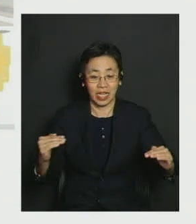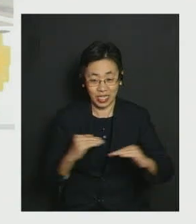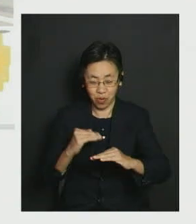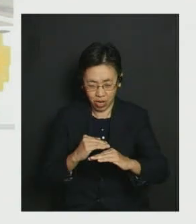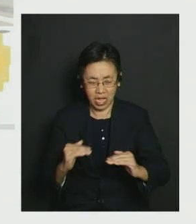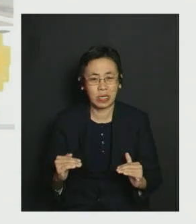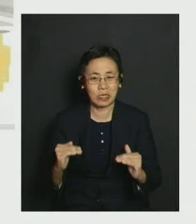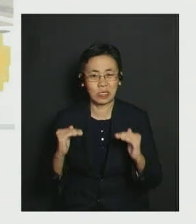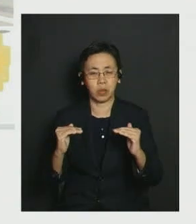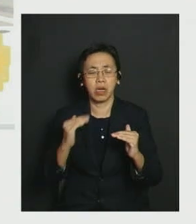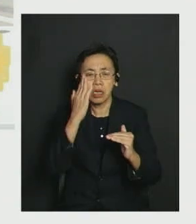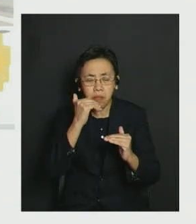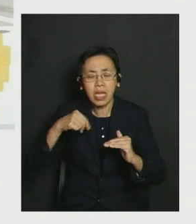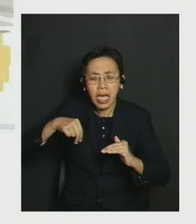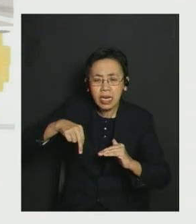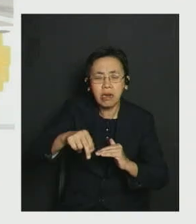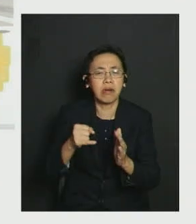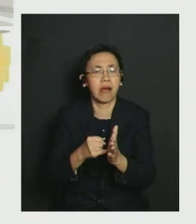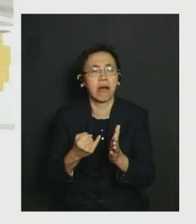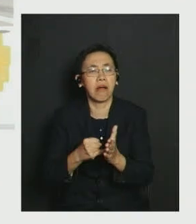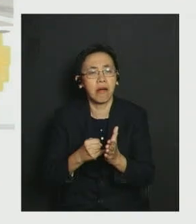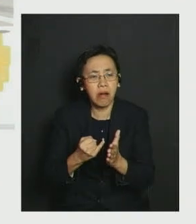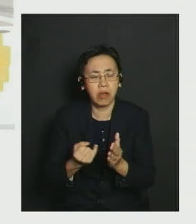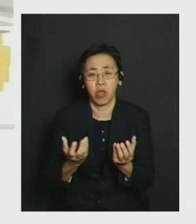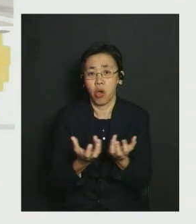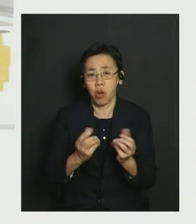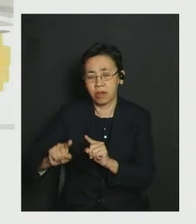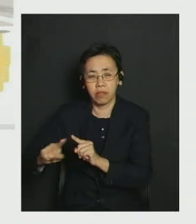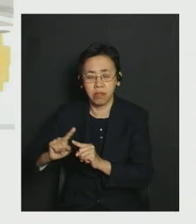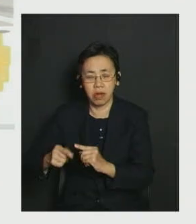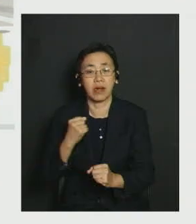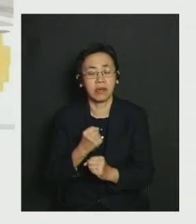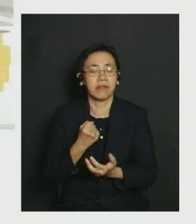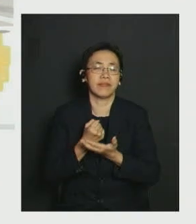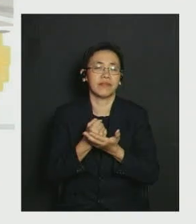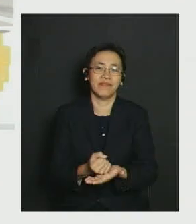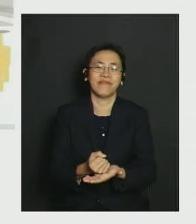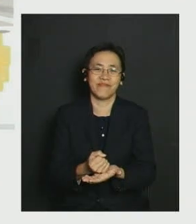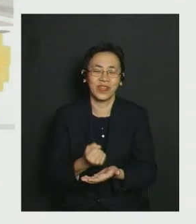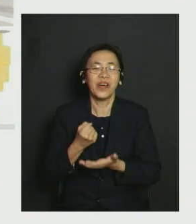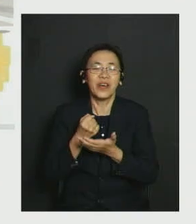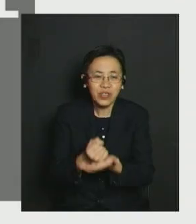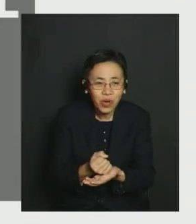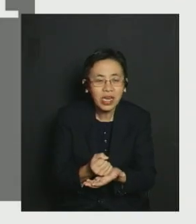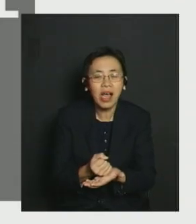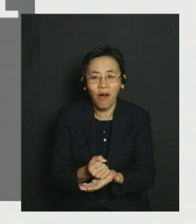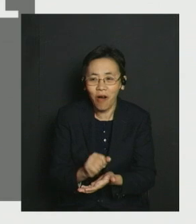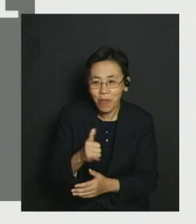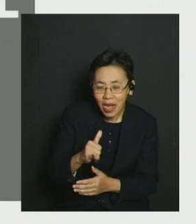you know, all these sort of basic things coming together to really make it a more inviting and walkable place.